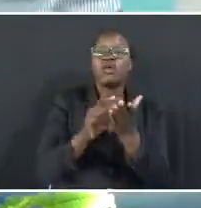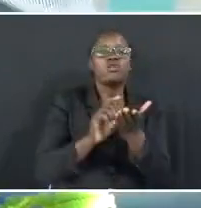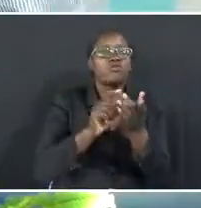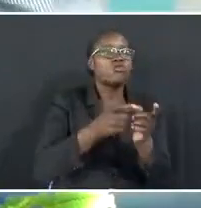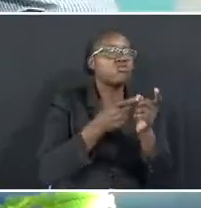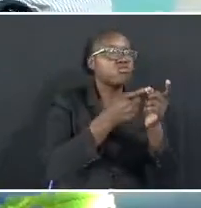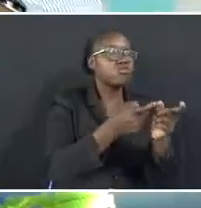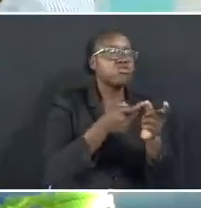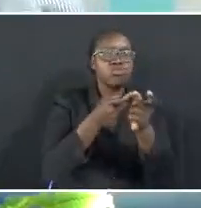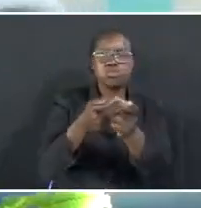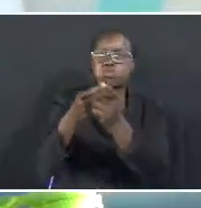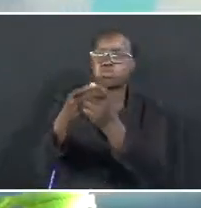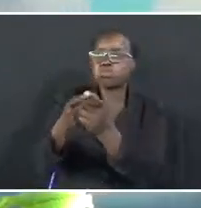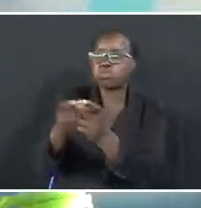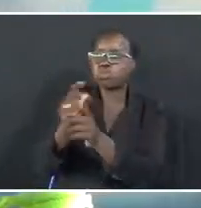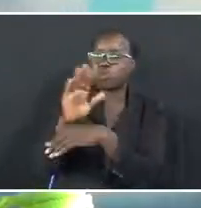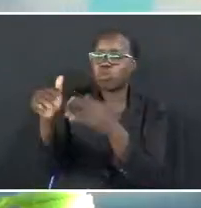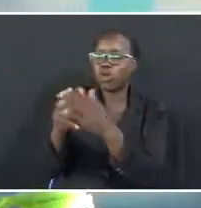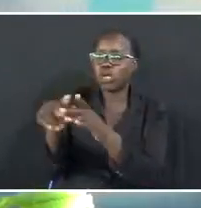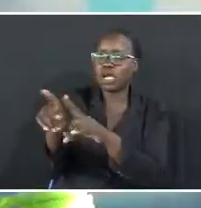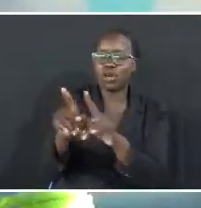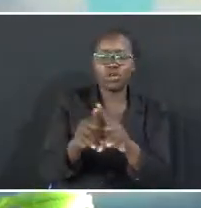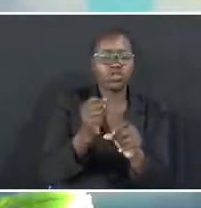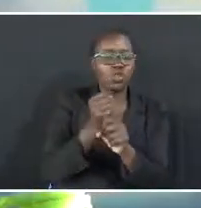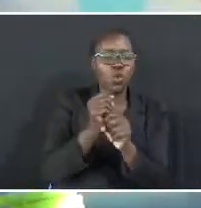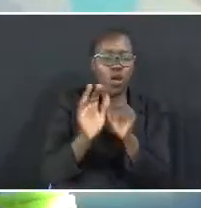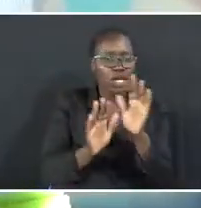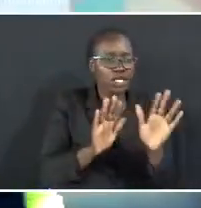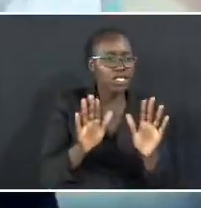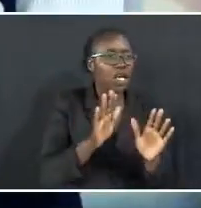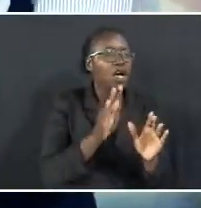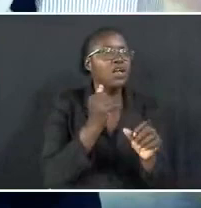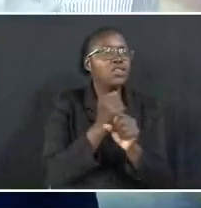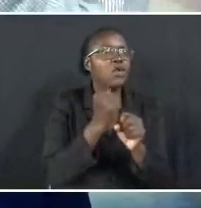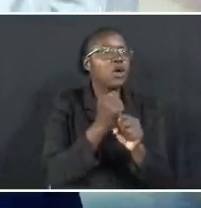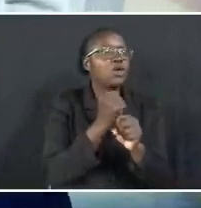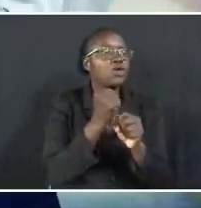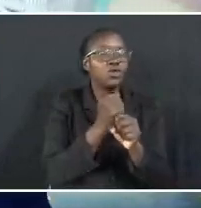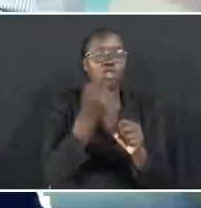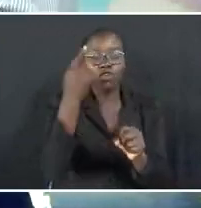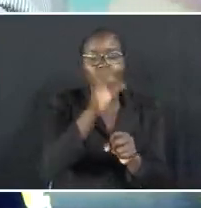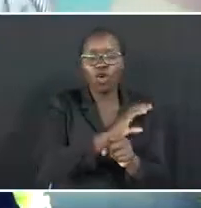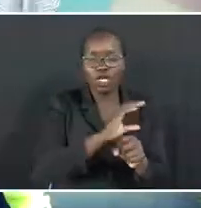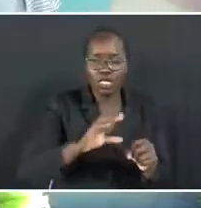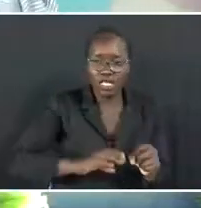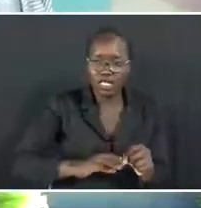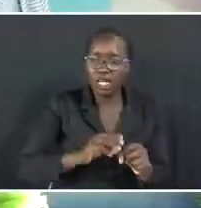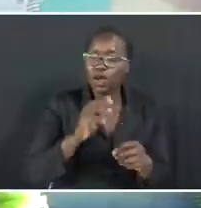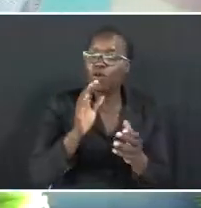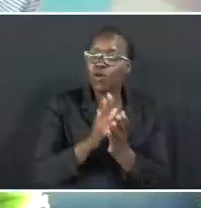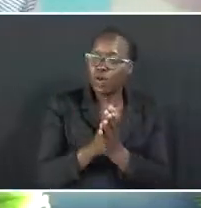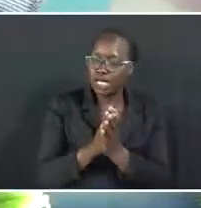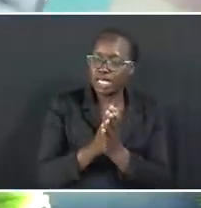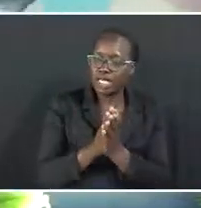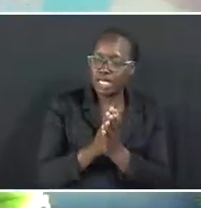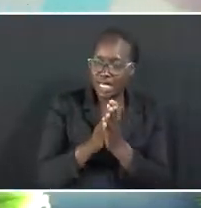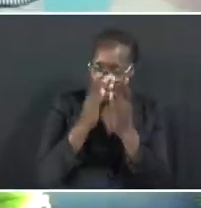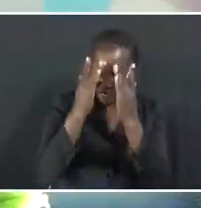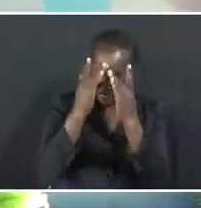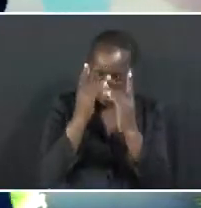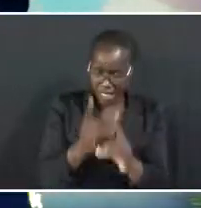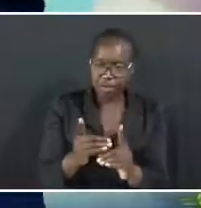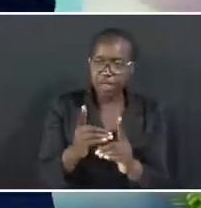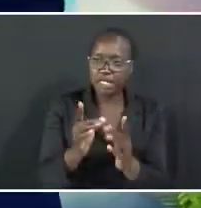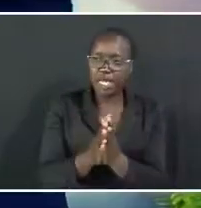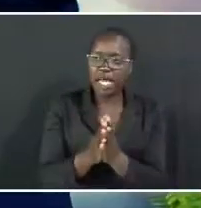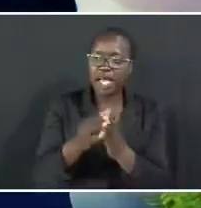to everyone according to his work. The work that you are going to do for Christ will determine the